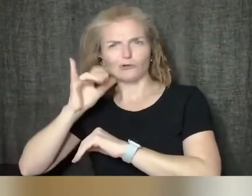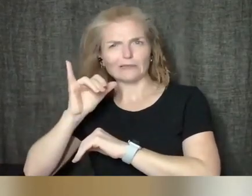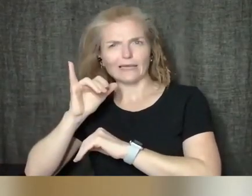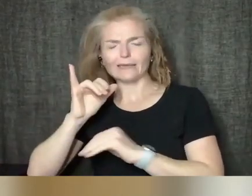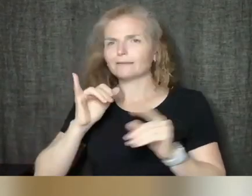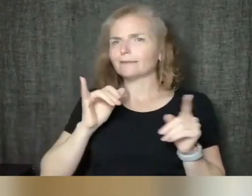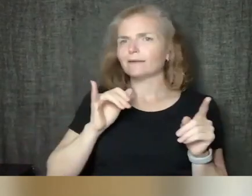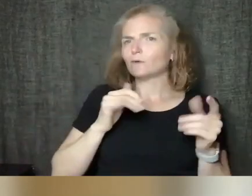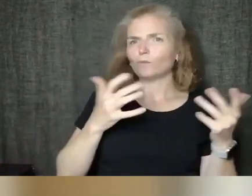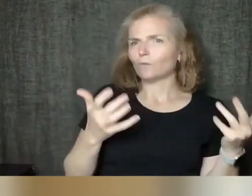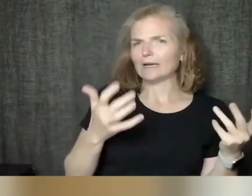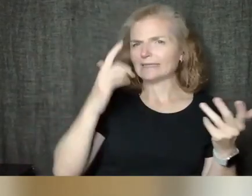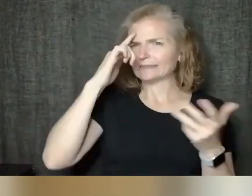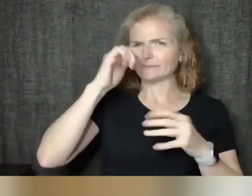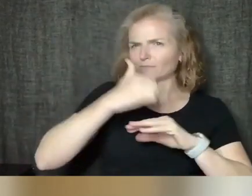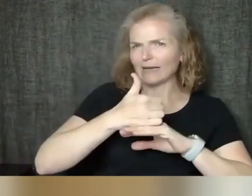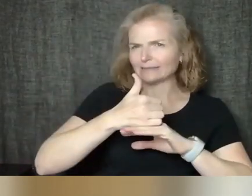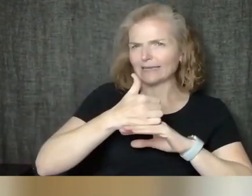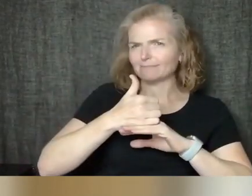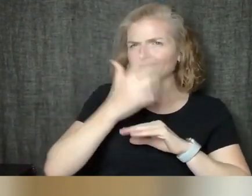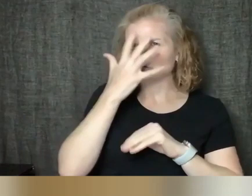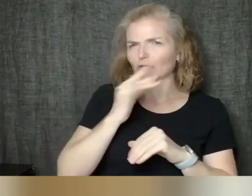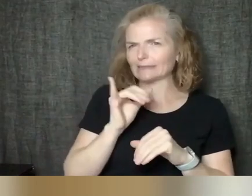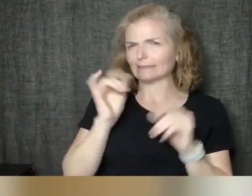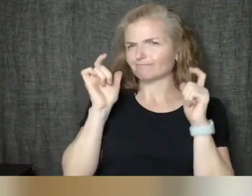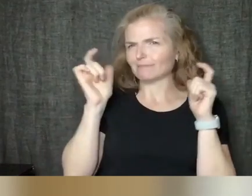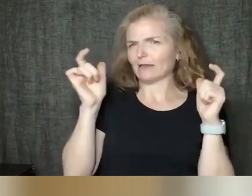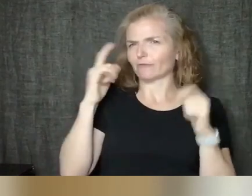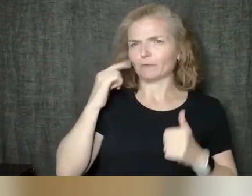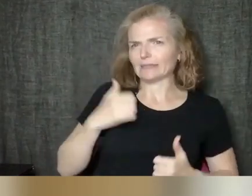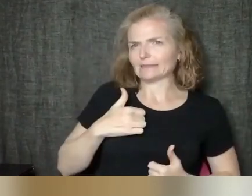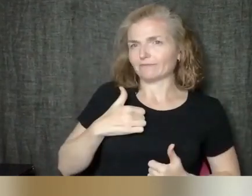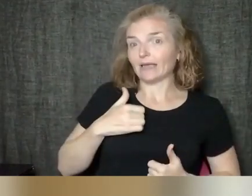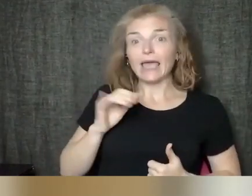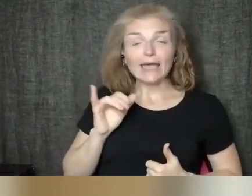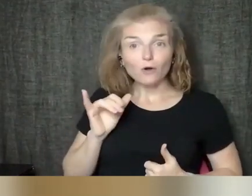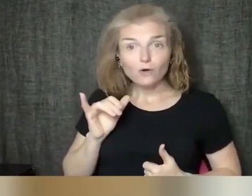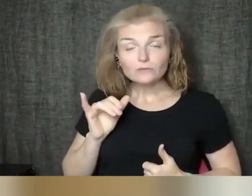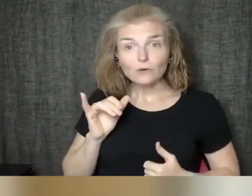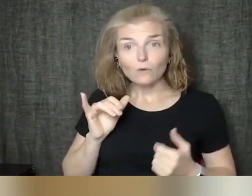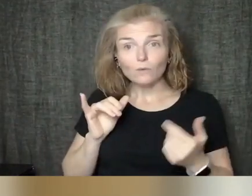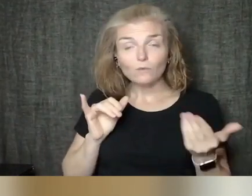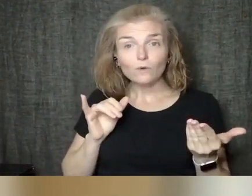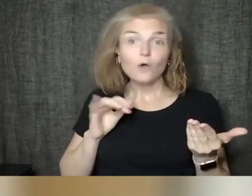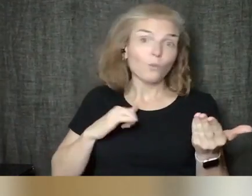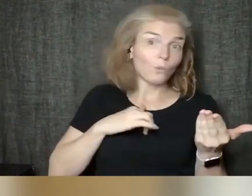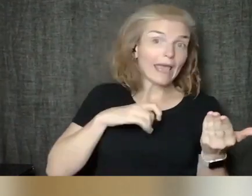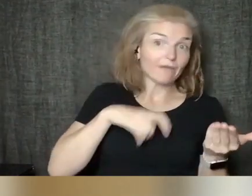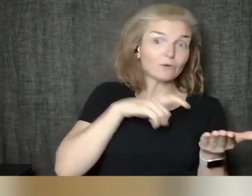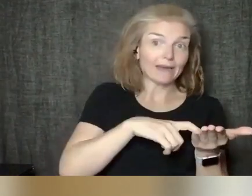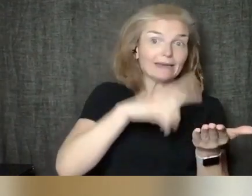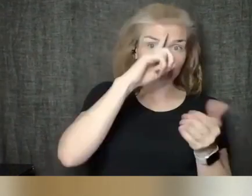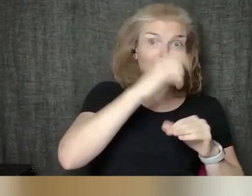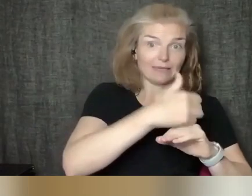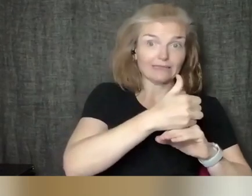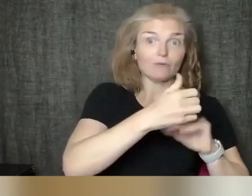quality of mind that is arrogant? And we also get to know, what is the quality of mind that sees impermanence? What is the